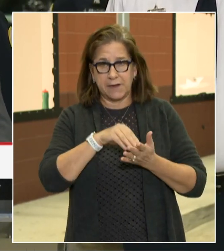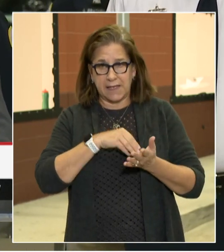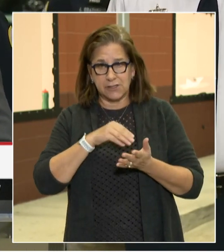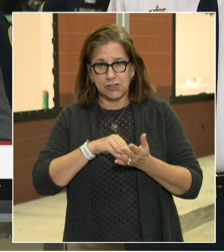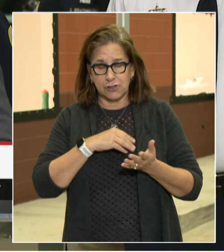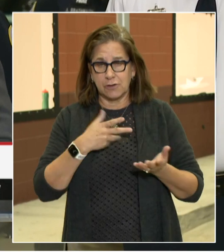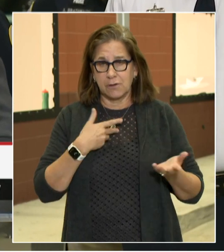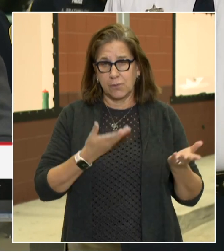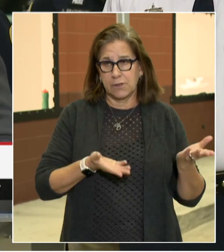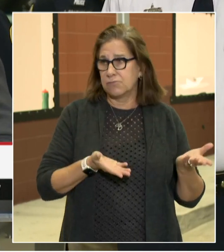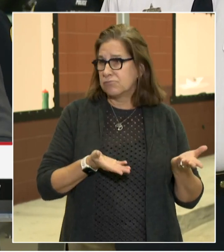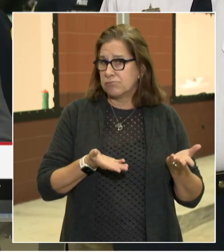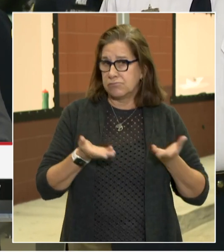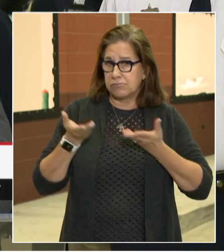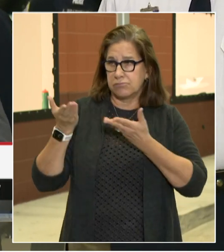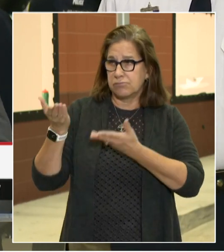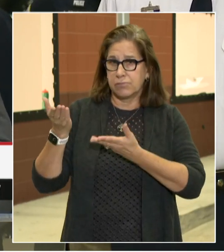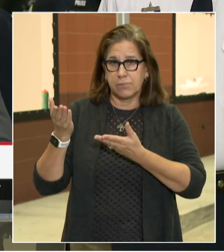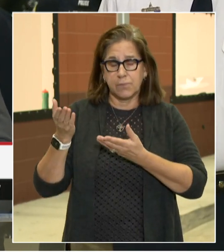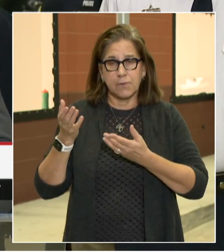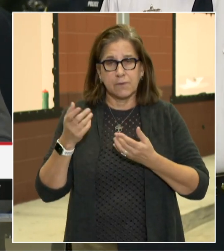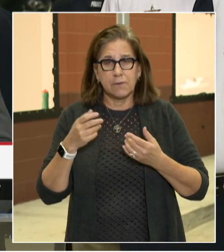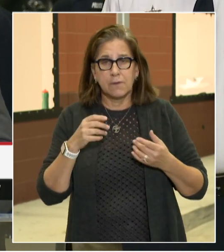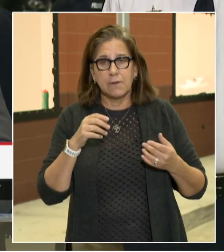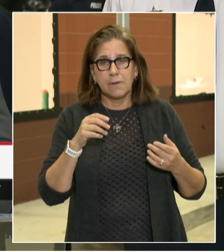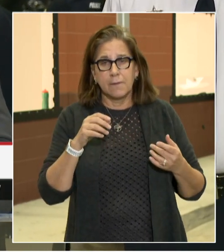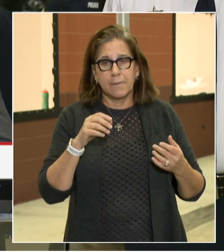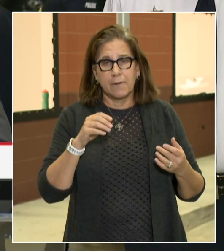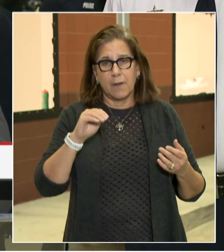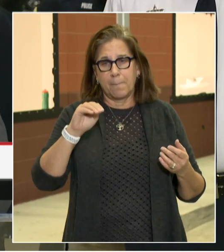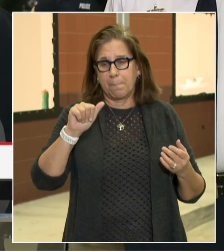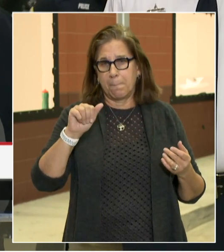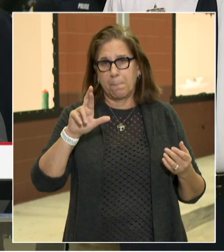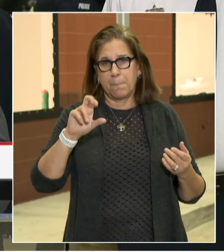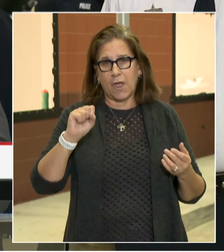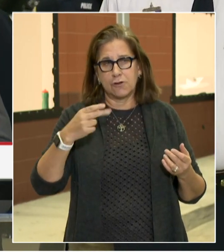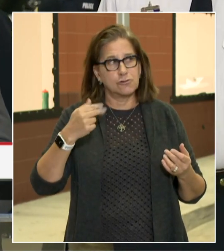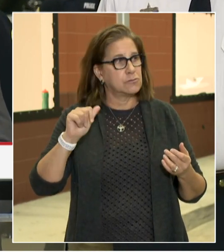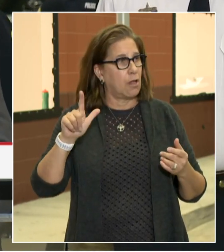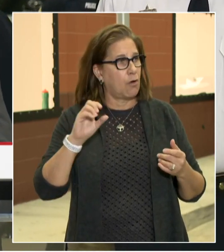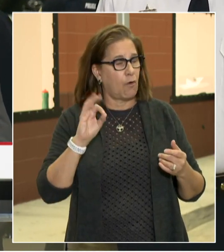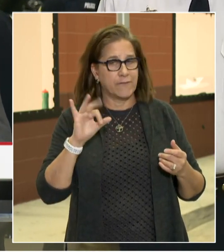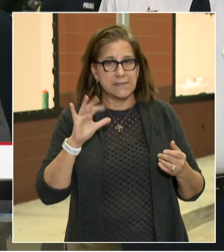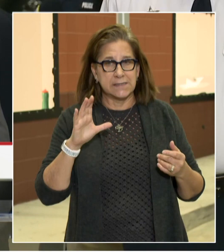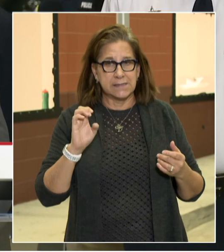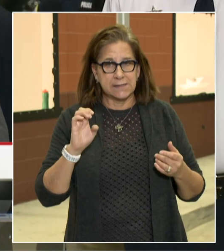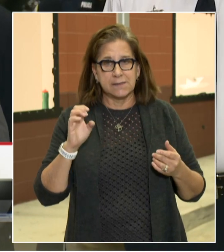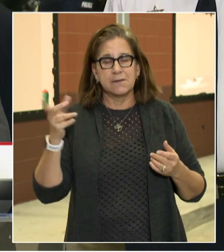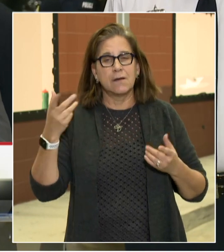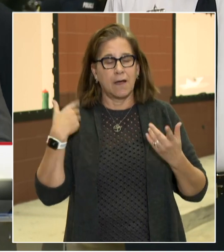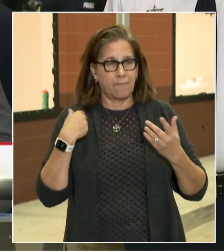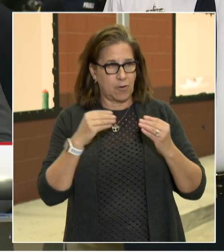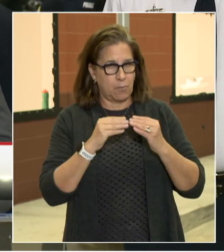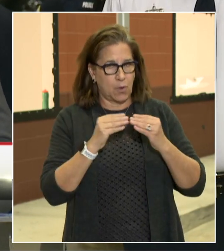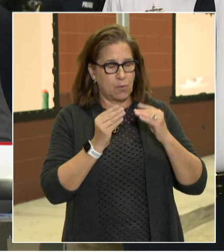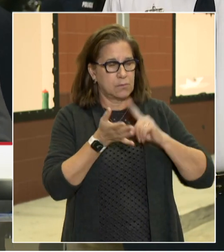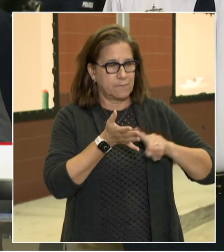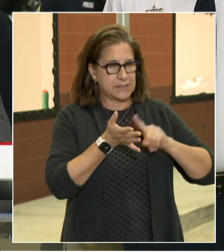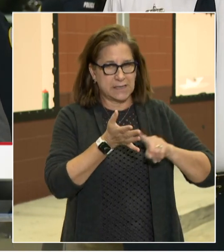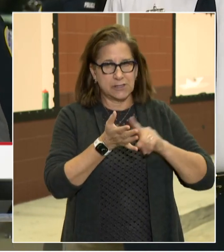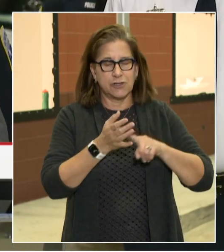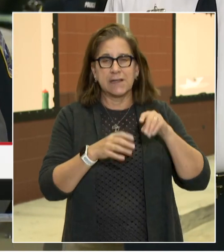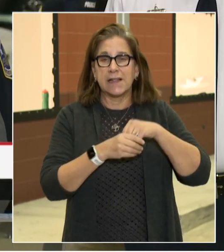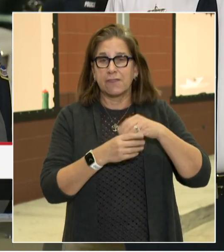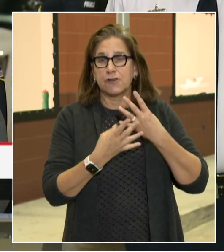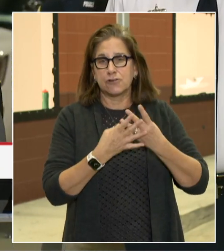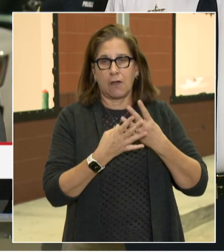a matter of fact, they're in today doing an inspection of the jail and talking with many of the January